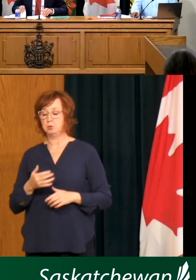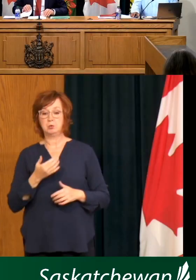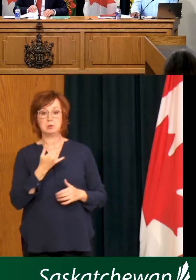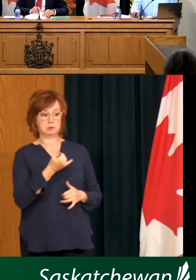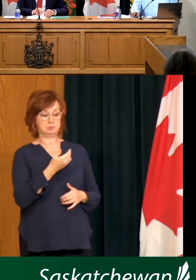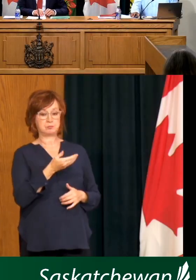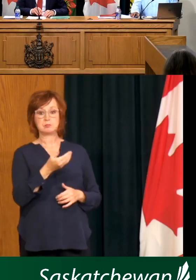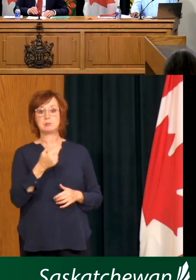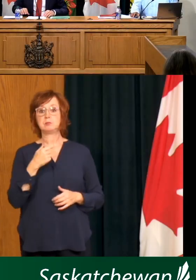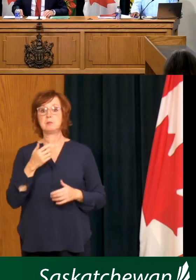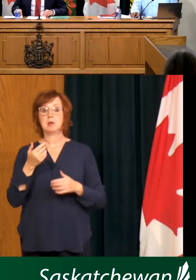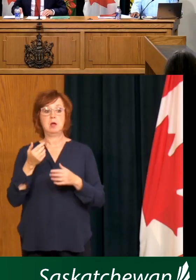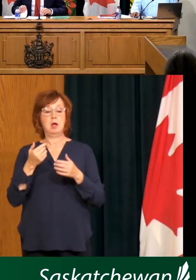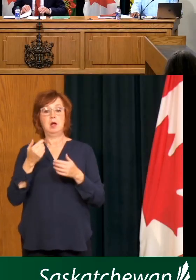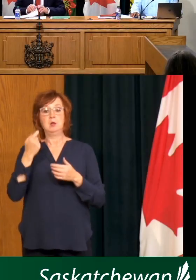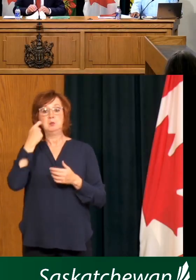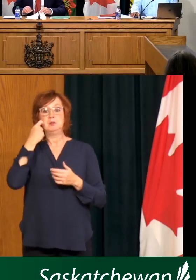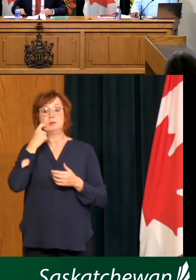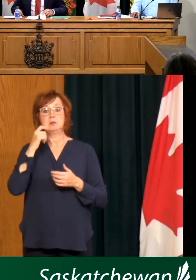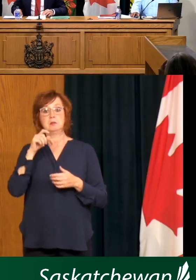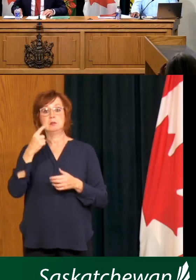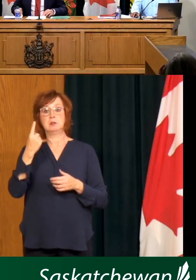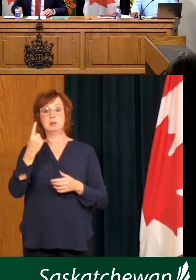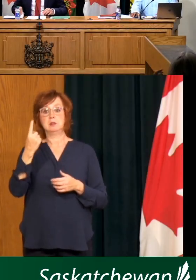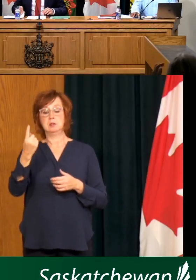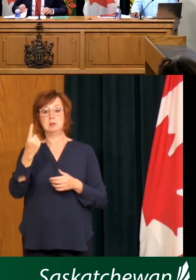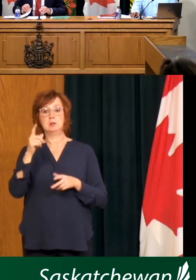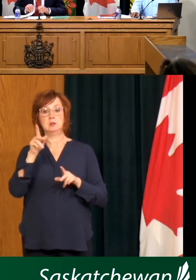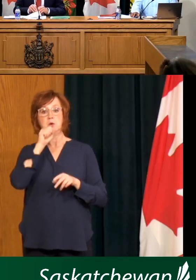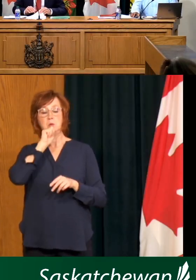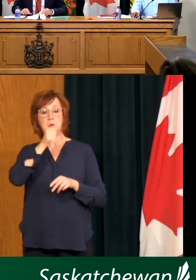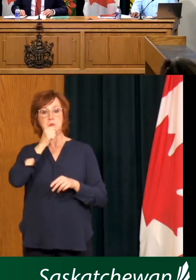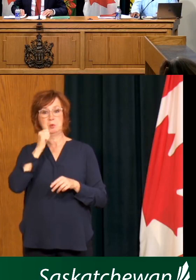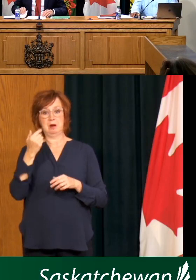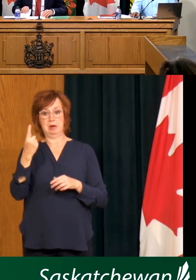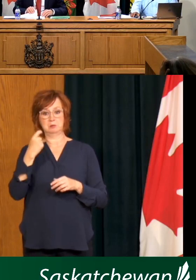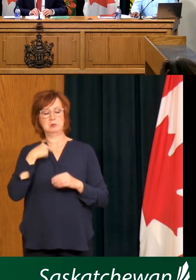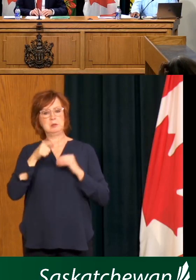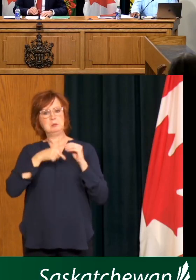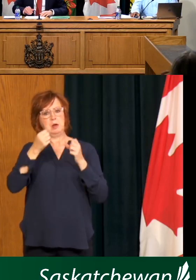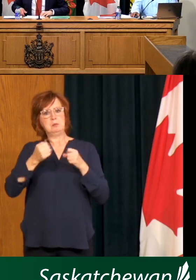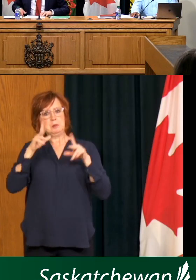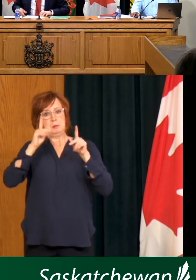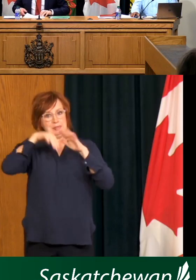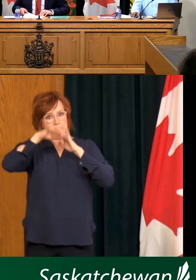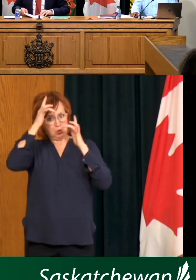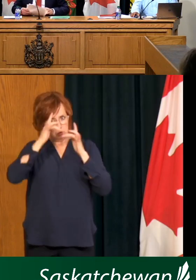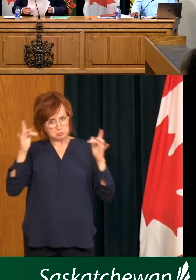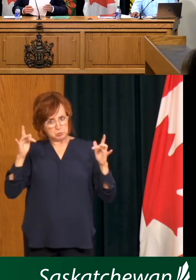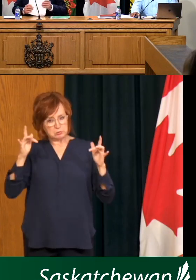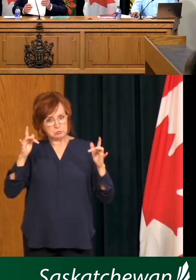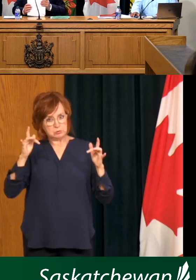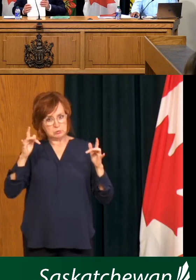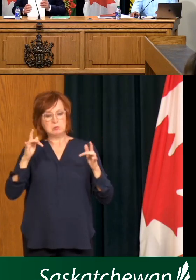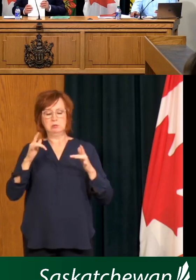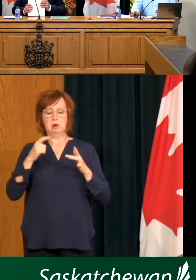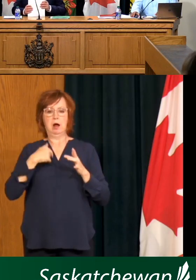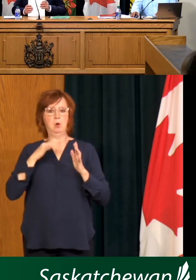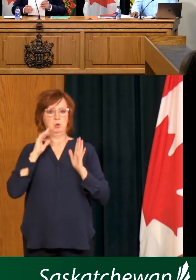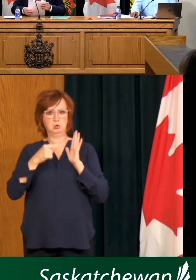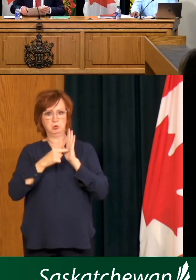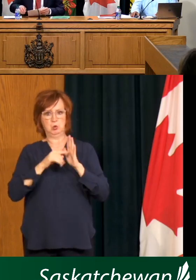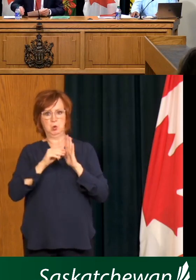questions on hospitalizations and other data on Tuesday. So I have a few slides that I'll walk through first, and